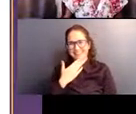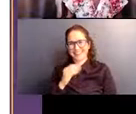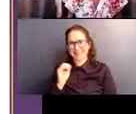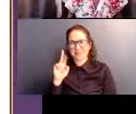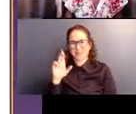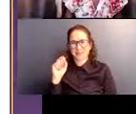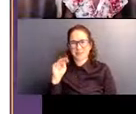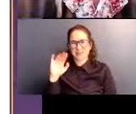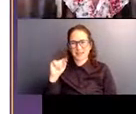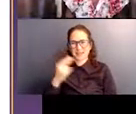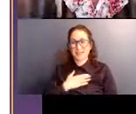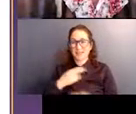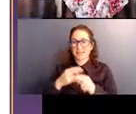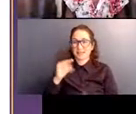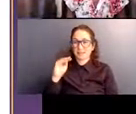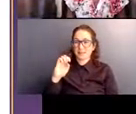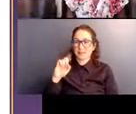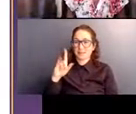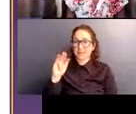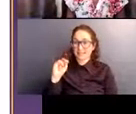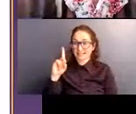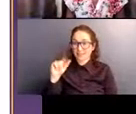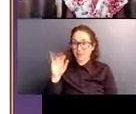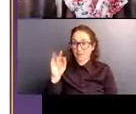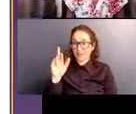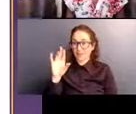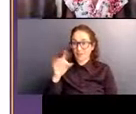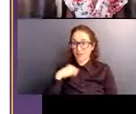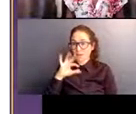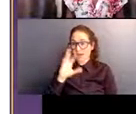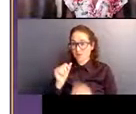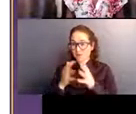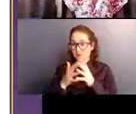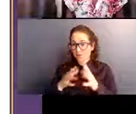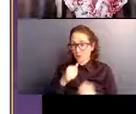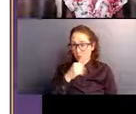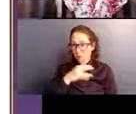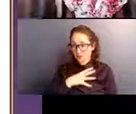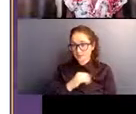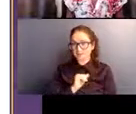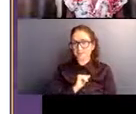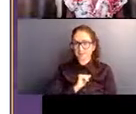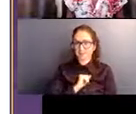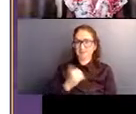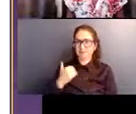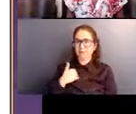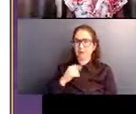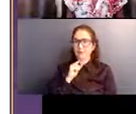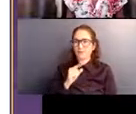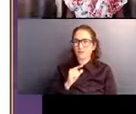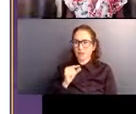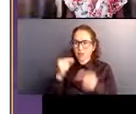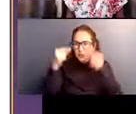Smith. My name is MeLinda Ford, and I am an African-American woman. I have a short, teeny-weeny